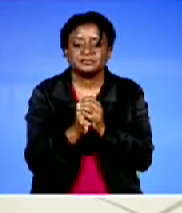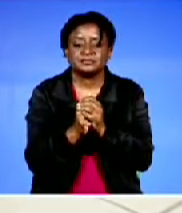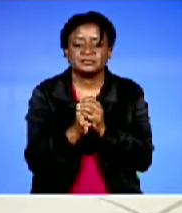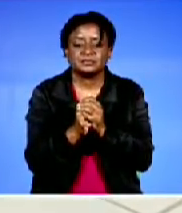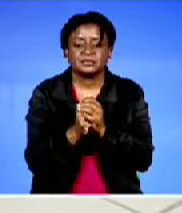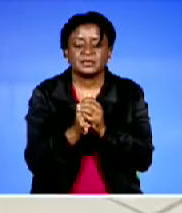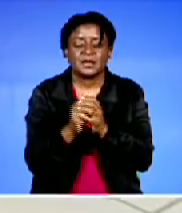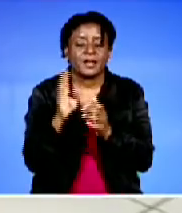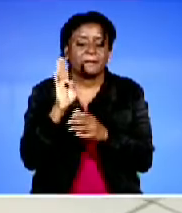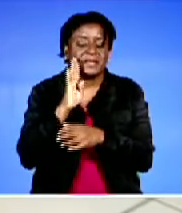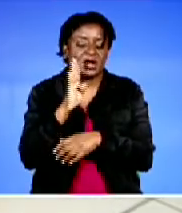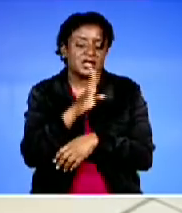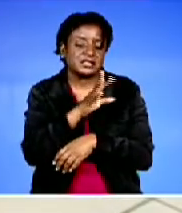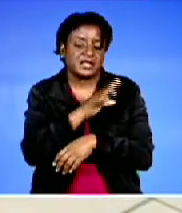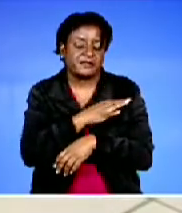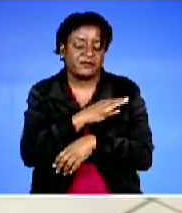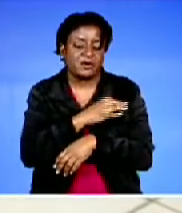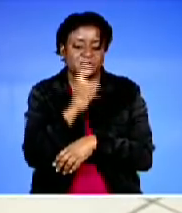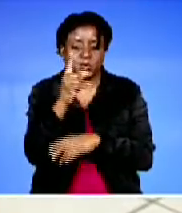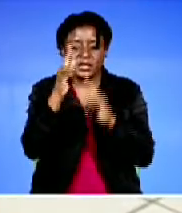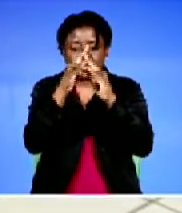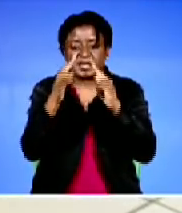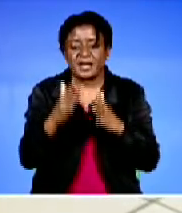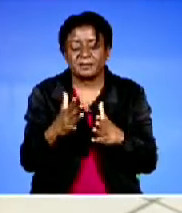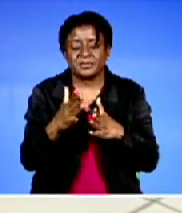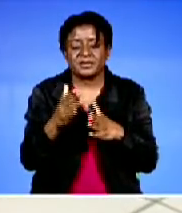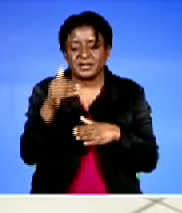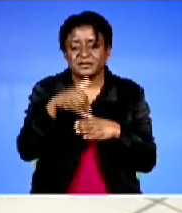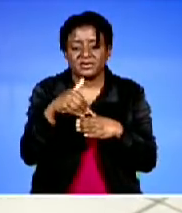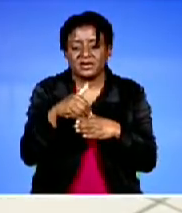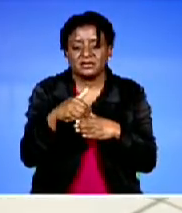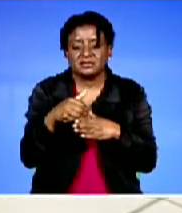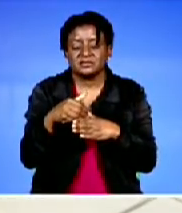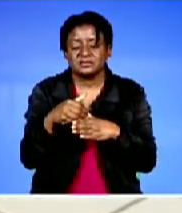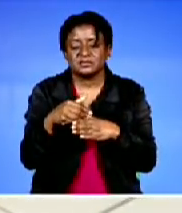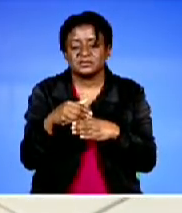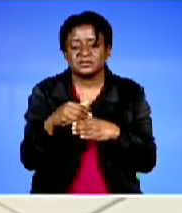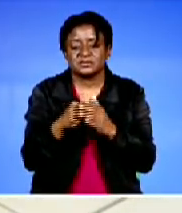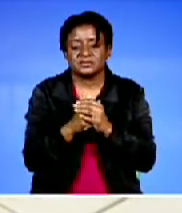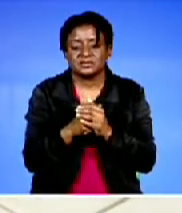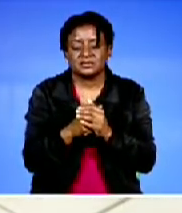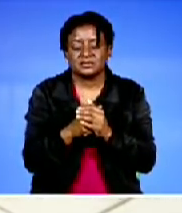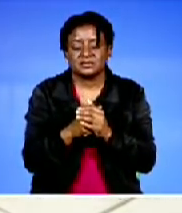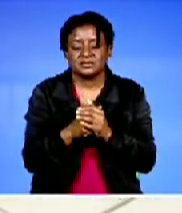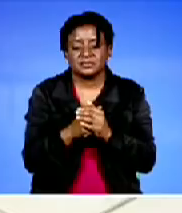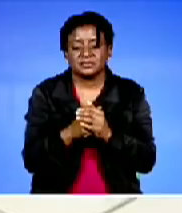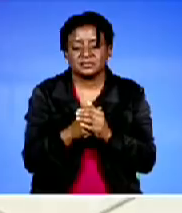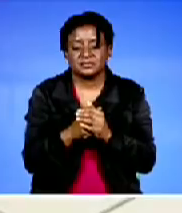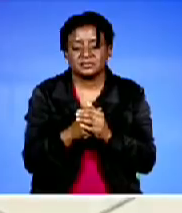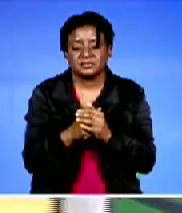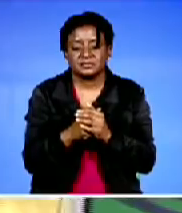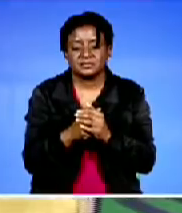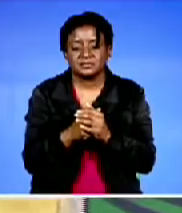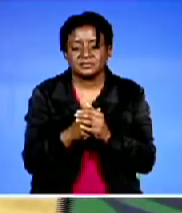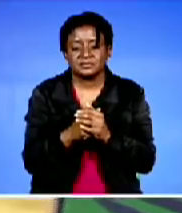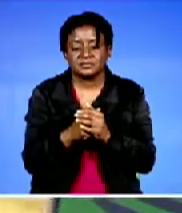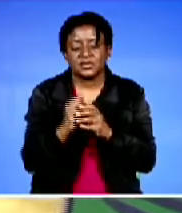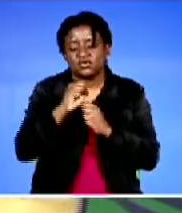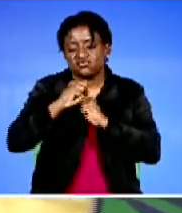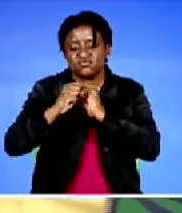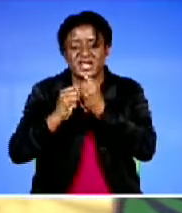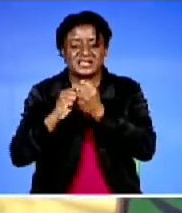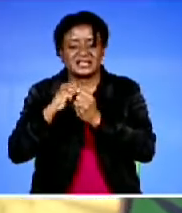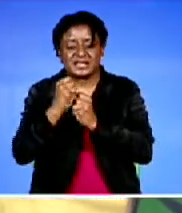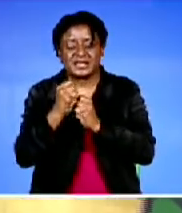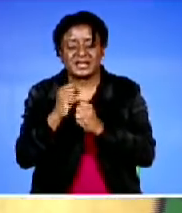Beyonce Forbes is one of the campers taking part, and there is no doubt which sport she's most interested in. Wrestling,